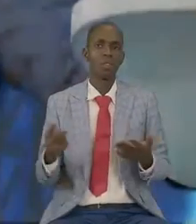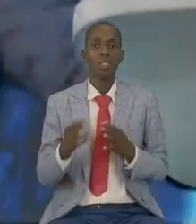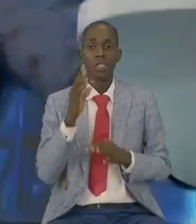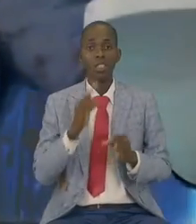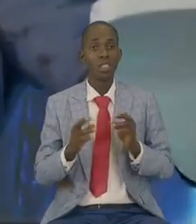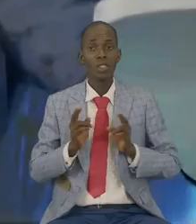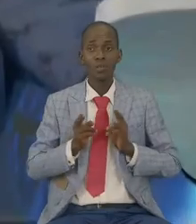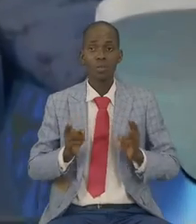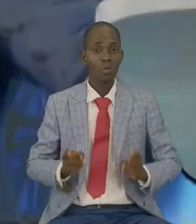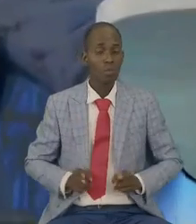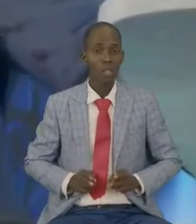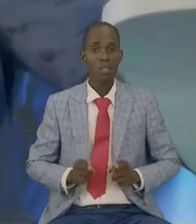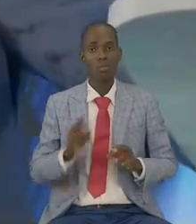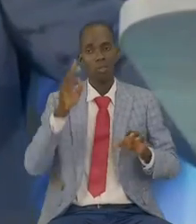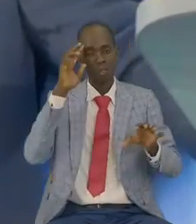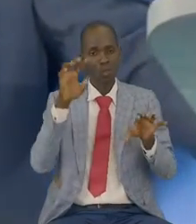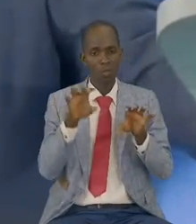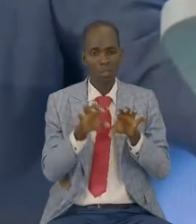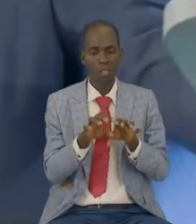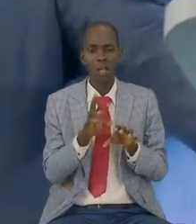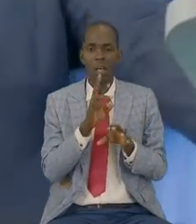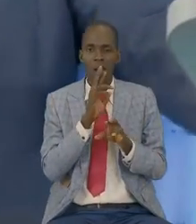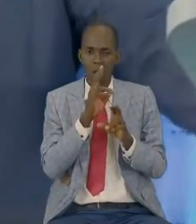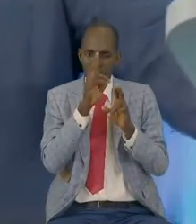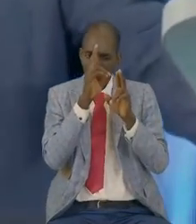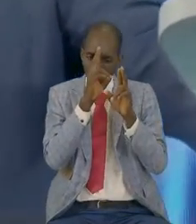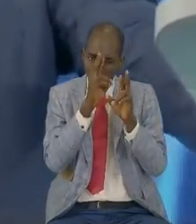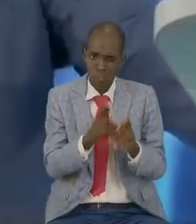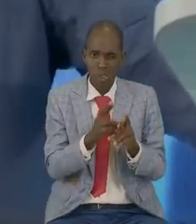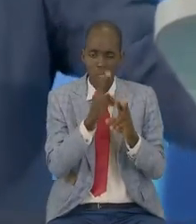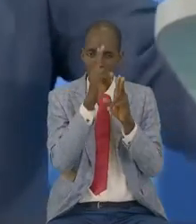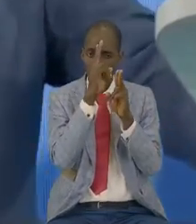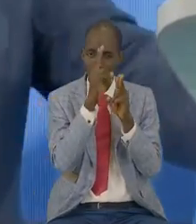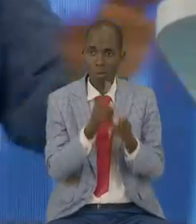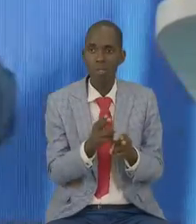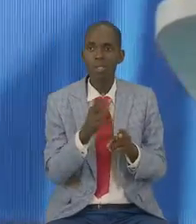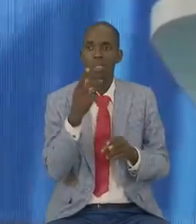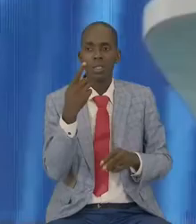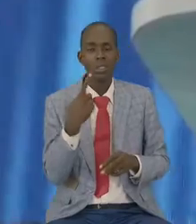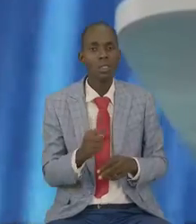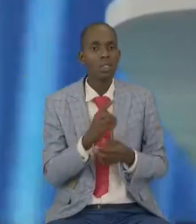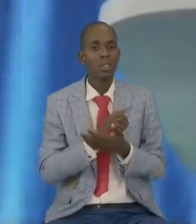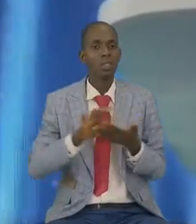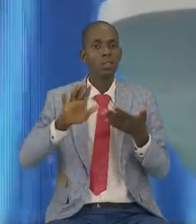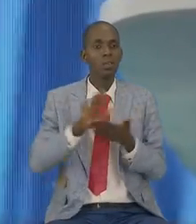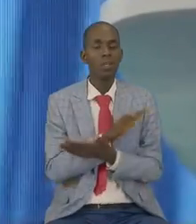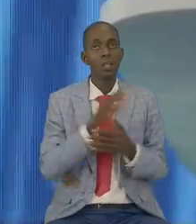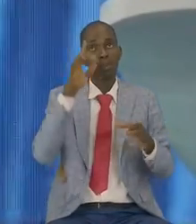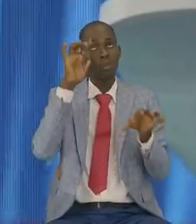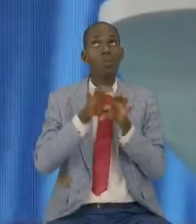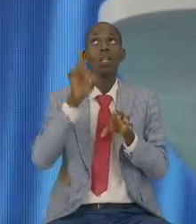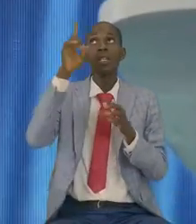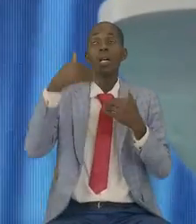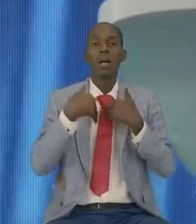covenants are kind of respected and honored, the divine covenant that he has with you, he